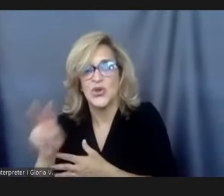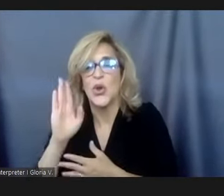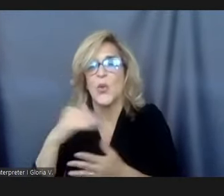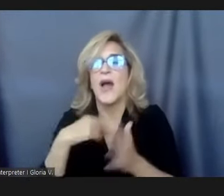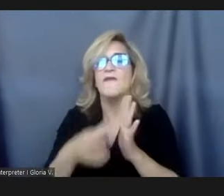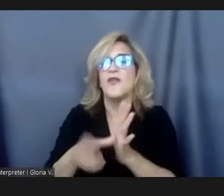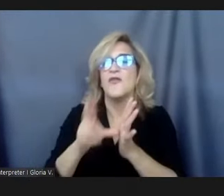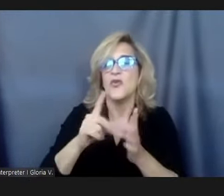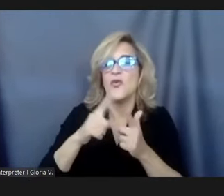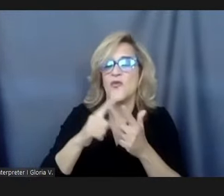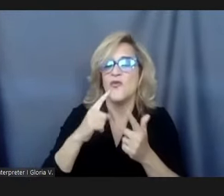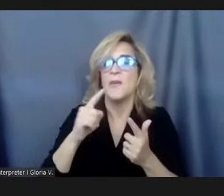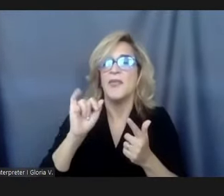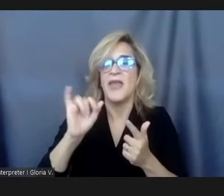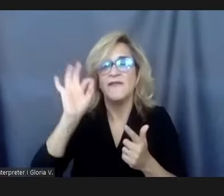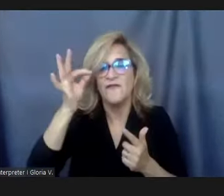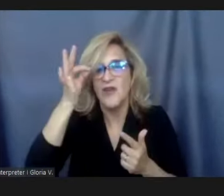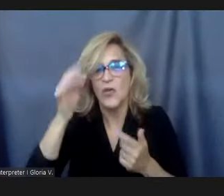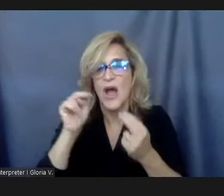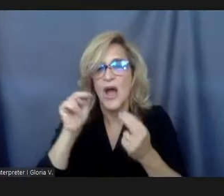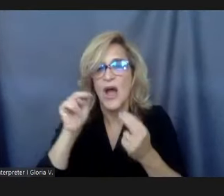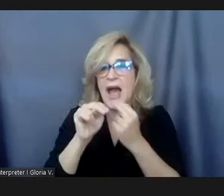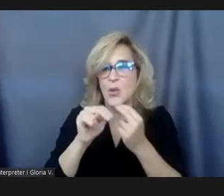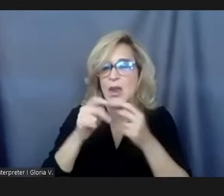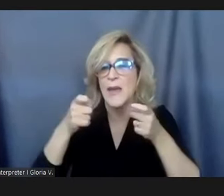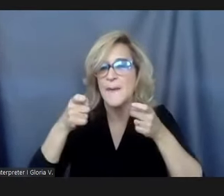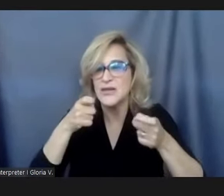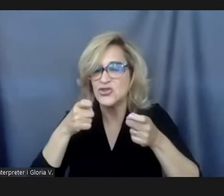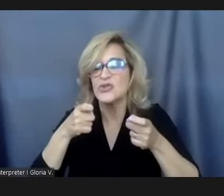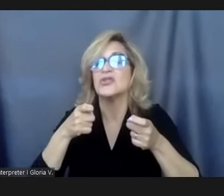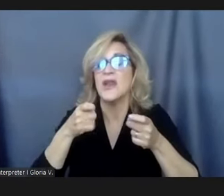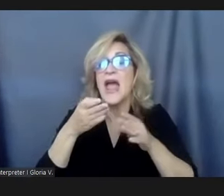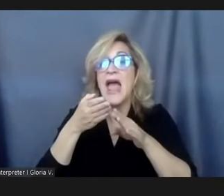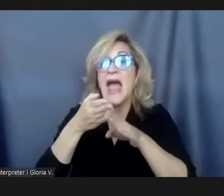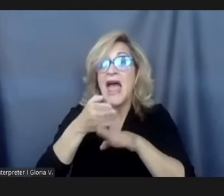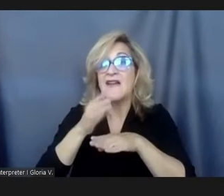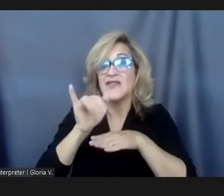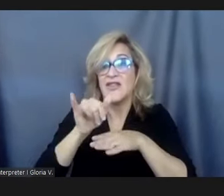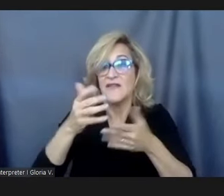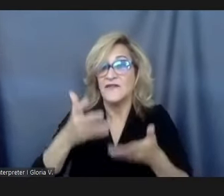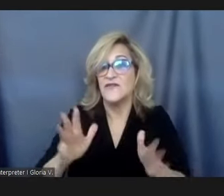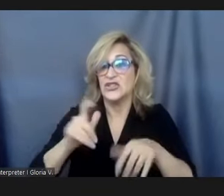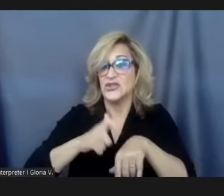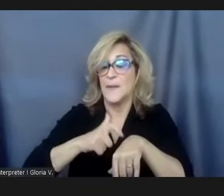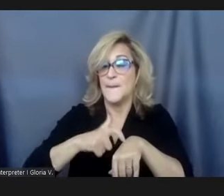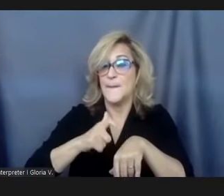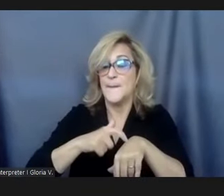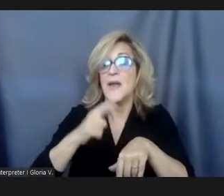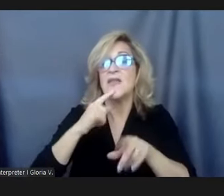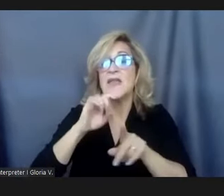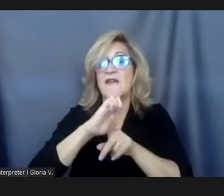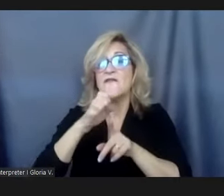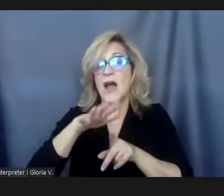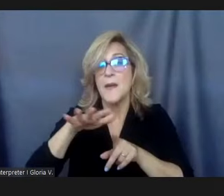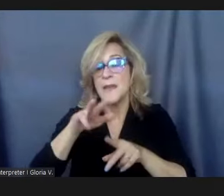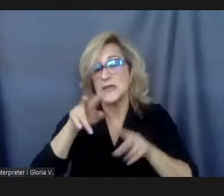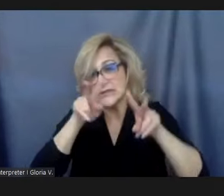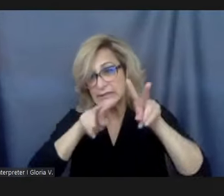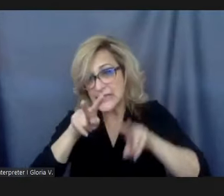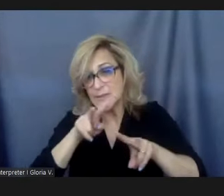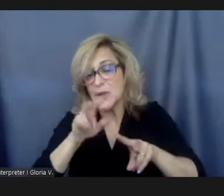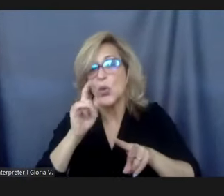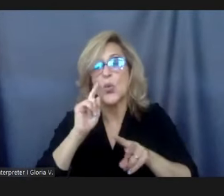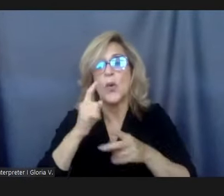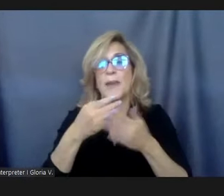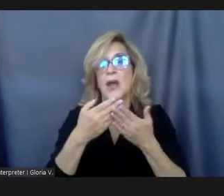Federal Highway Administration of the document itself. And at the end of that period, the environmental assessment will be made available for public comment.